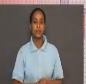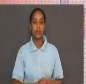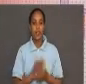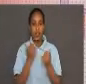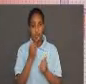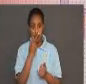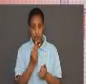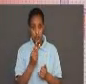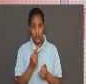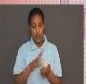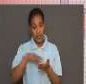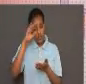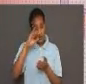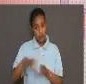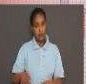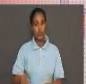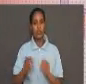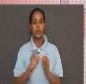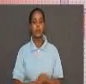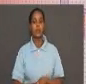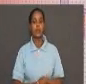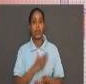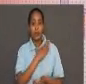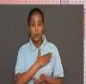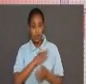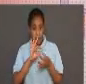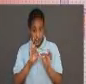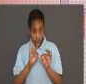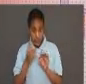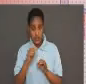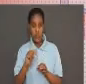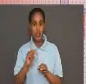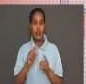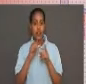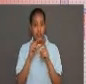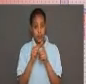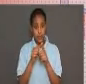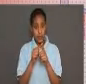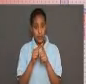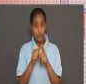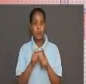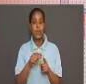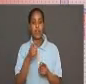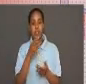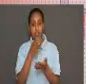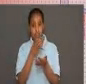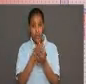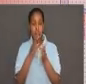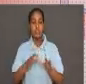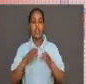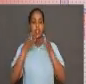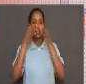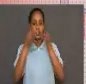Let us see what you have learned, students. Please define the term glass